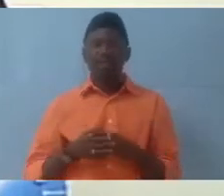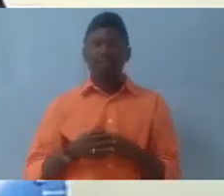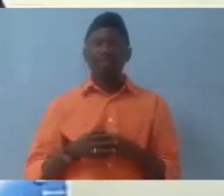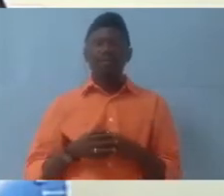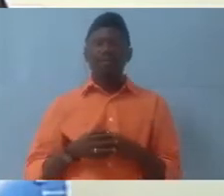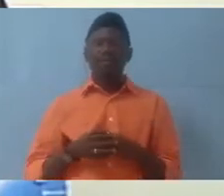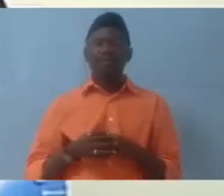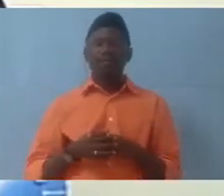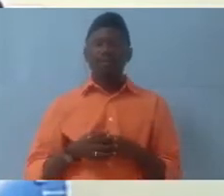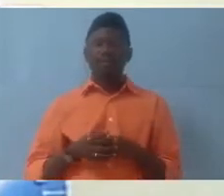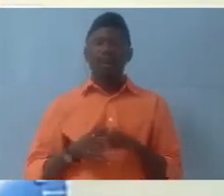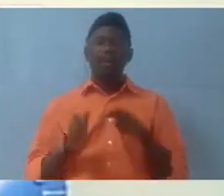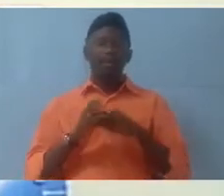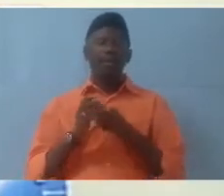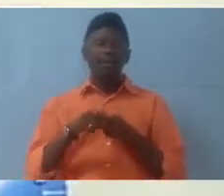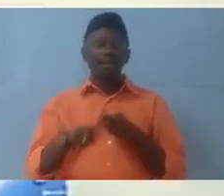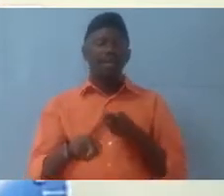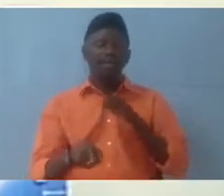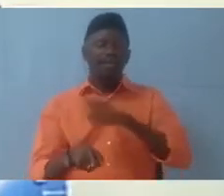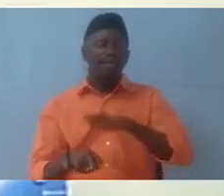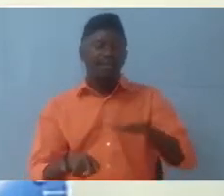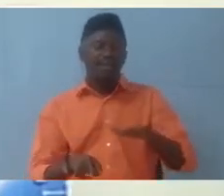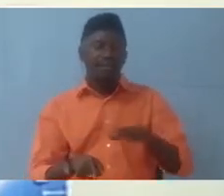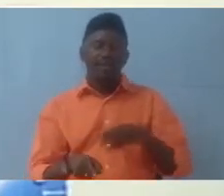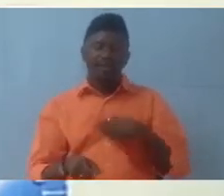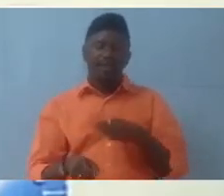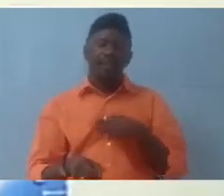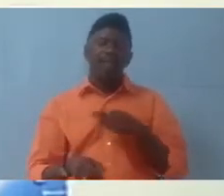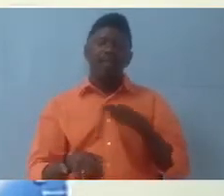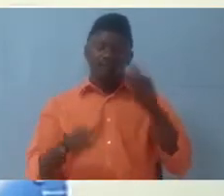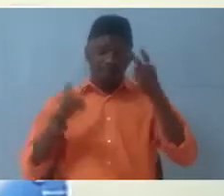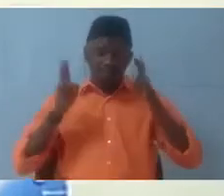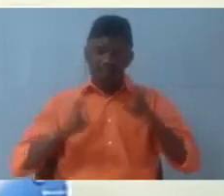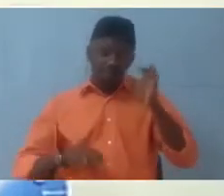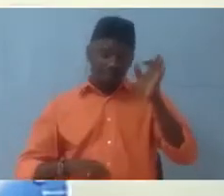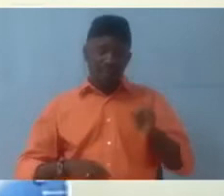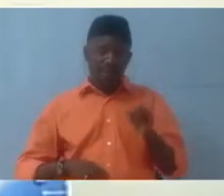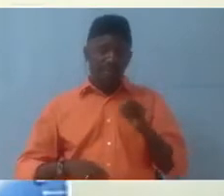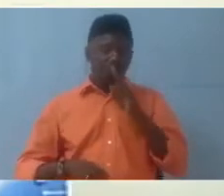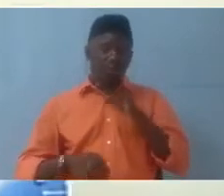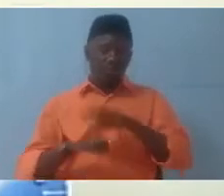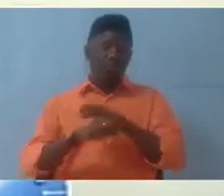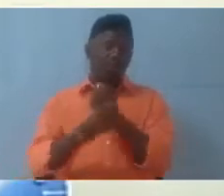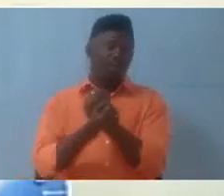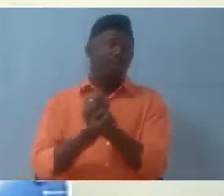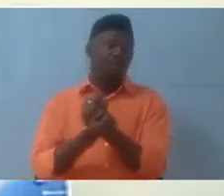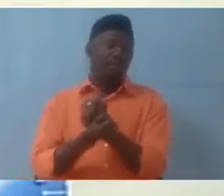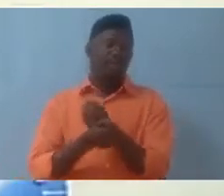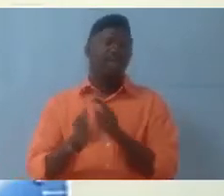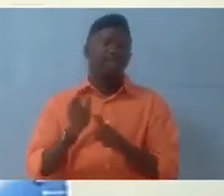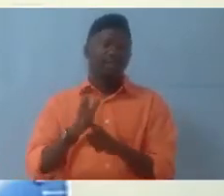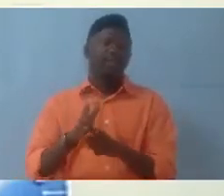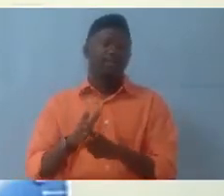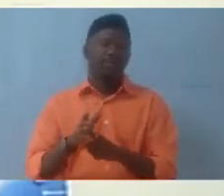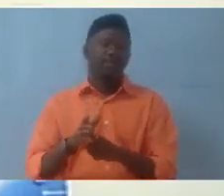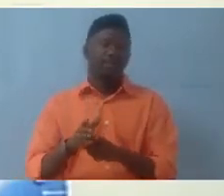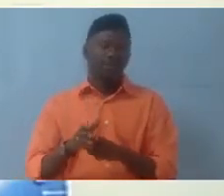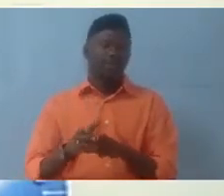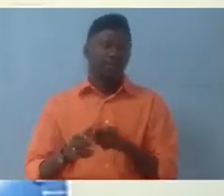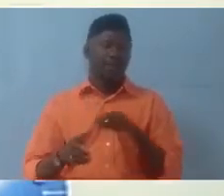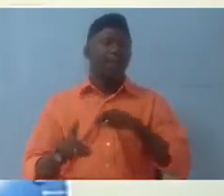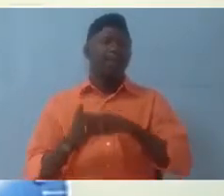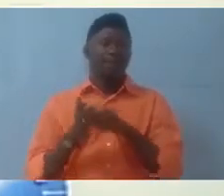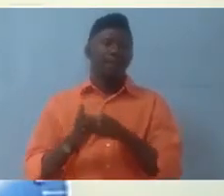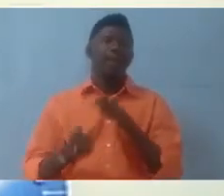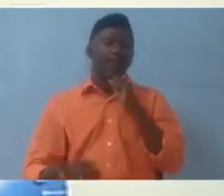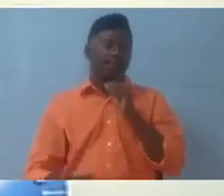the child would have been any magistrate who was been detained in this time sa jayte ne xalé bobu de moy ki